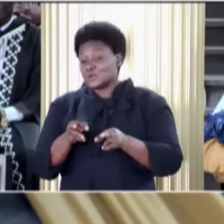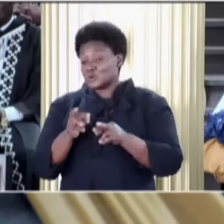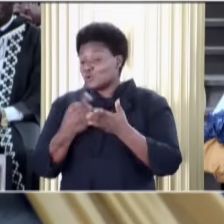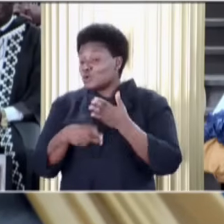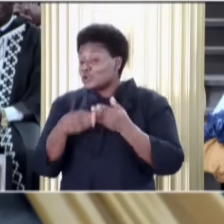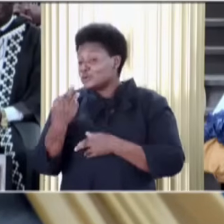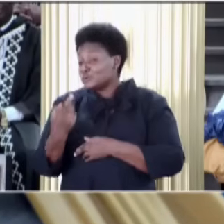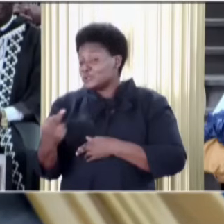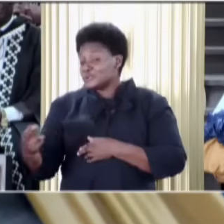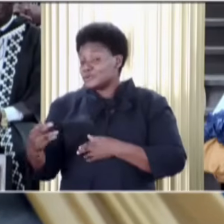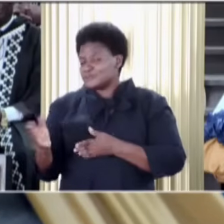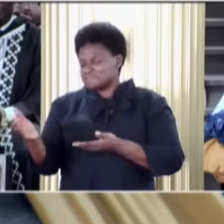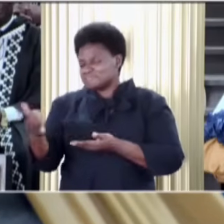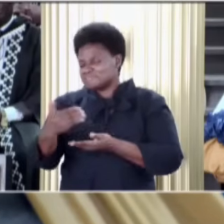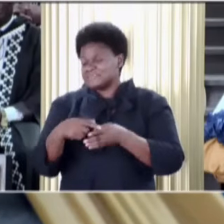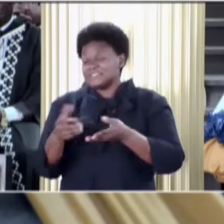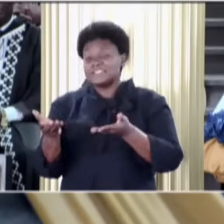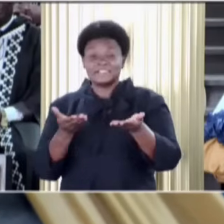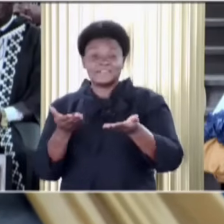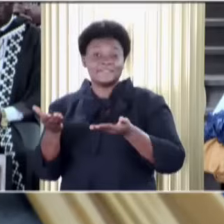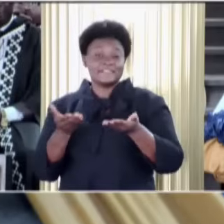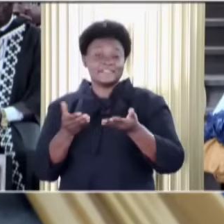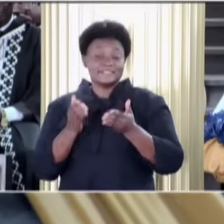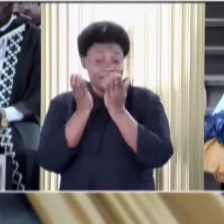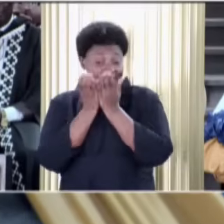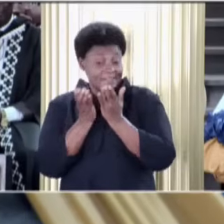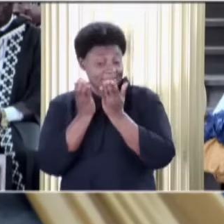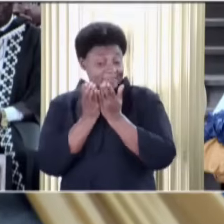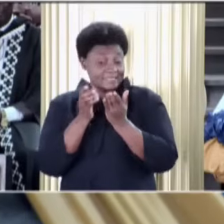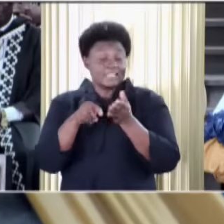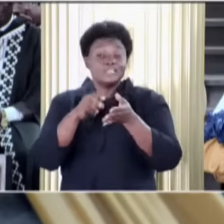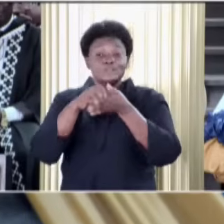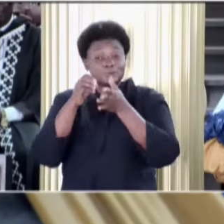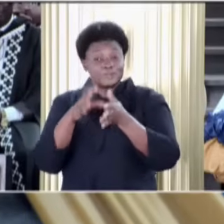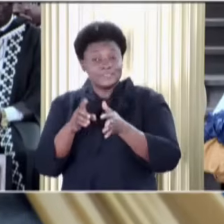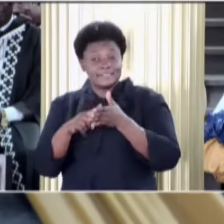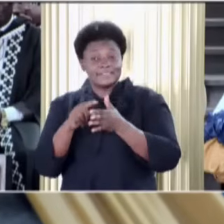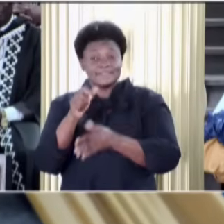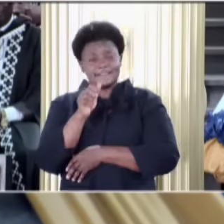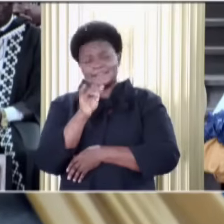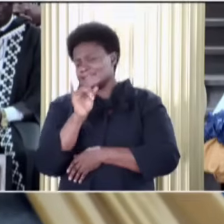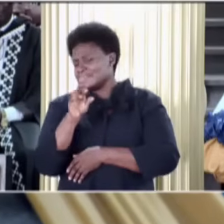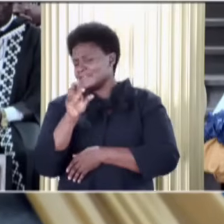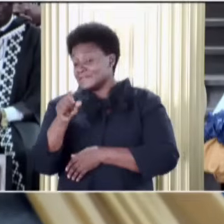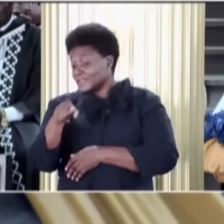and stewardship. Academic and student affairs. For the